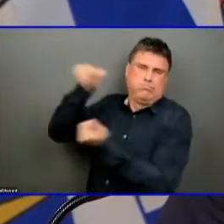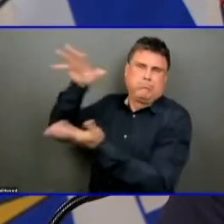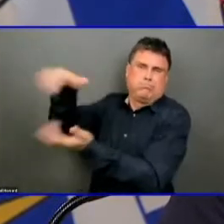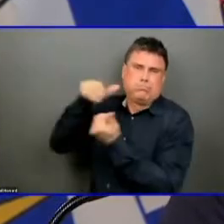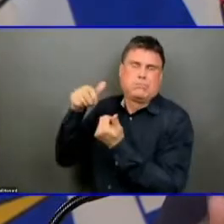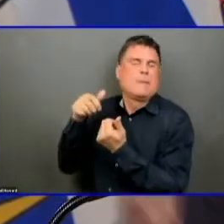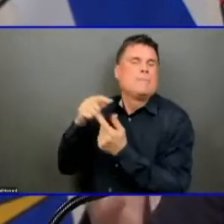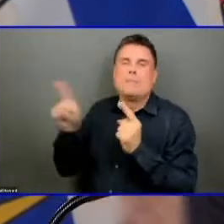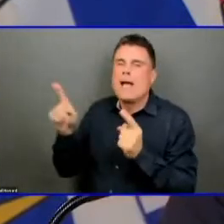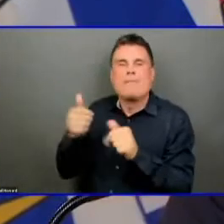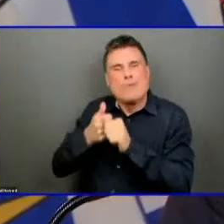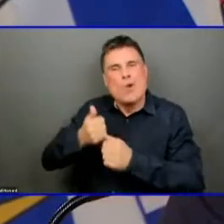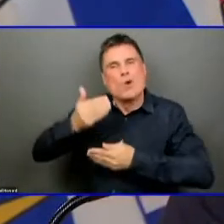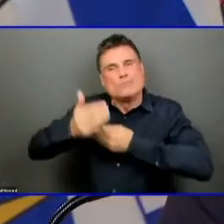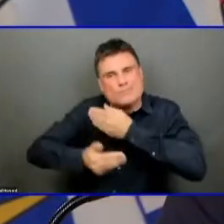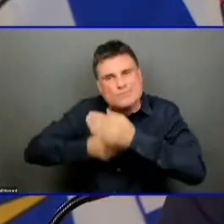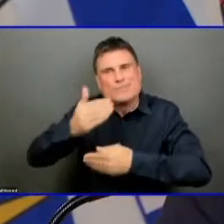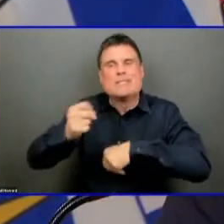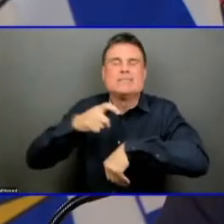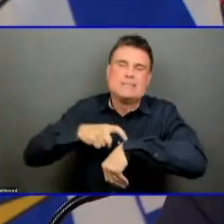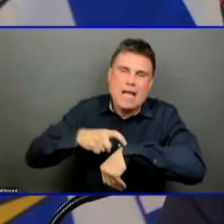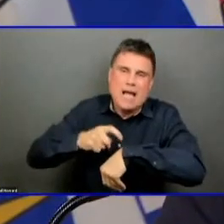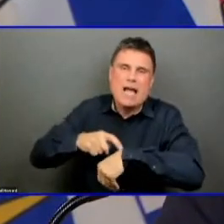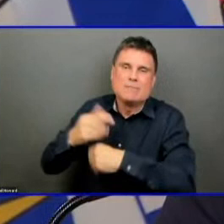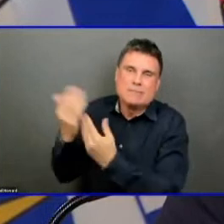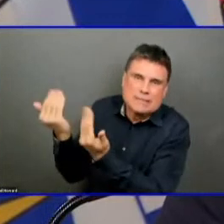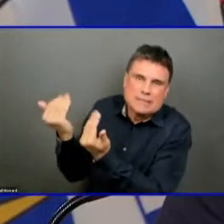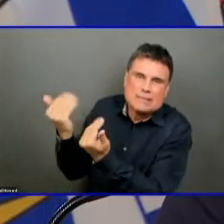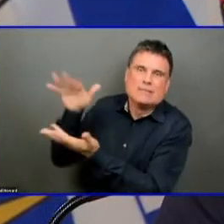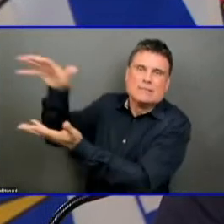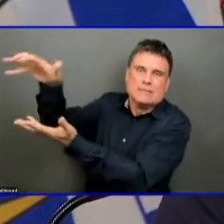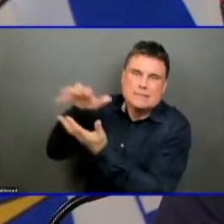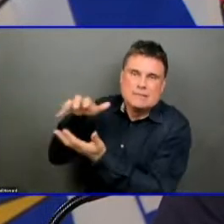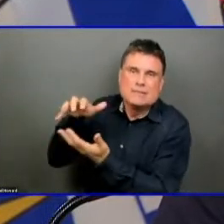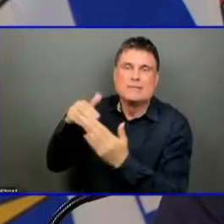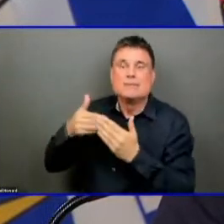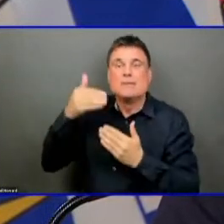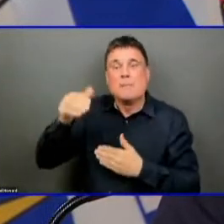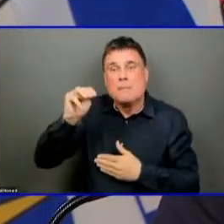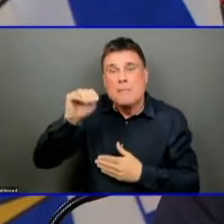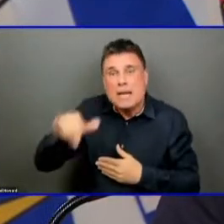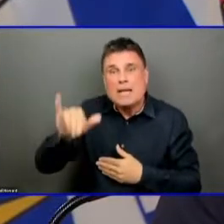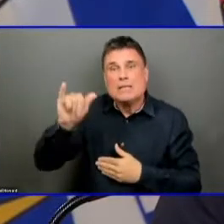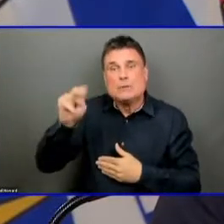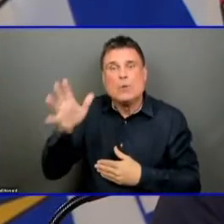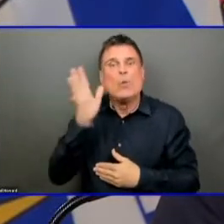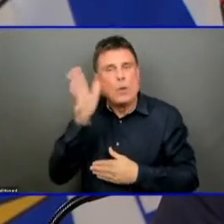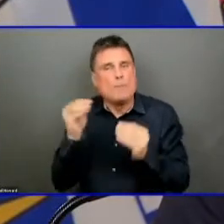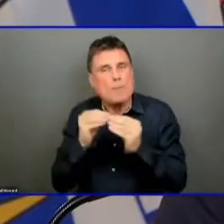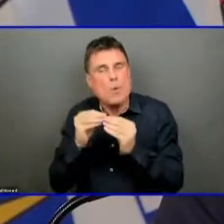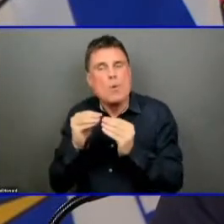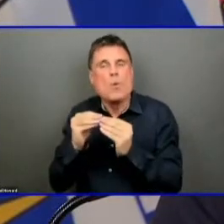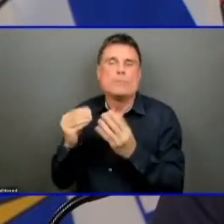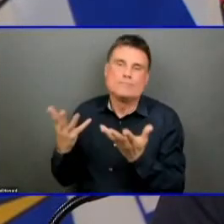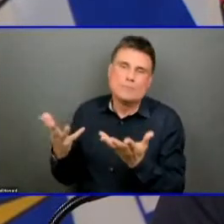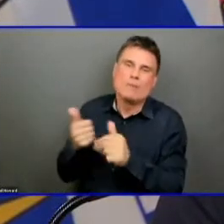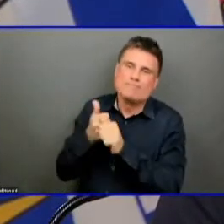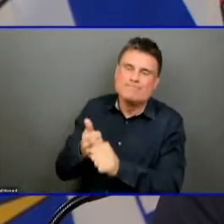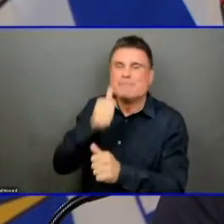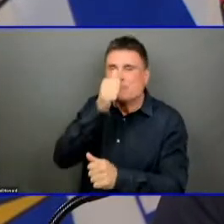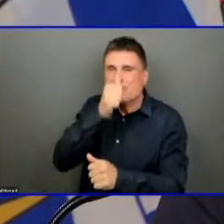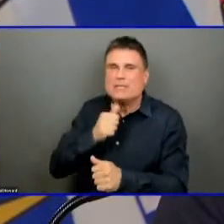a spacing out, and that's why we've had to do this by area of risk. So not every school, not